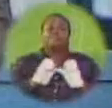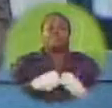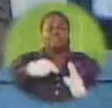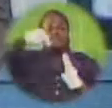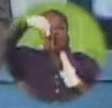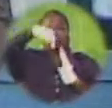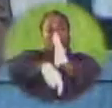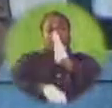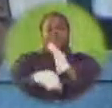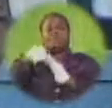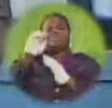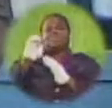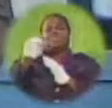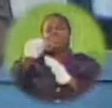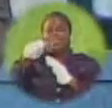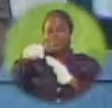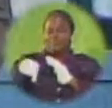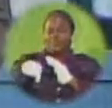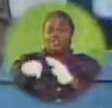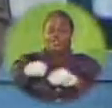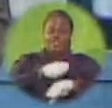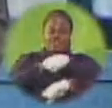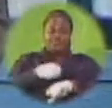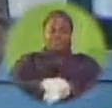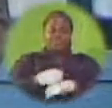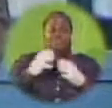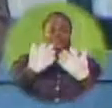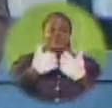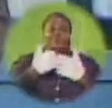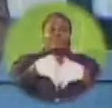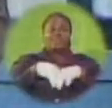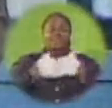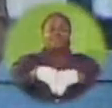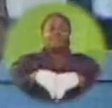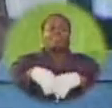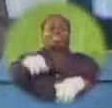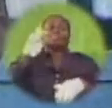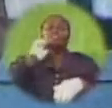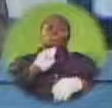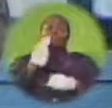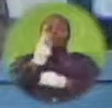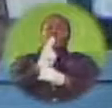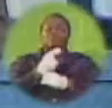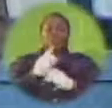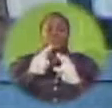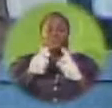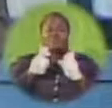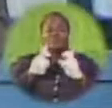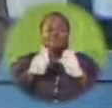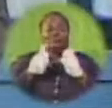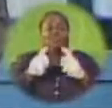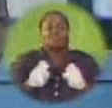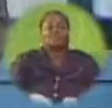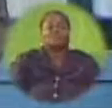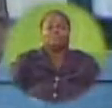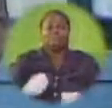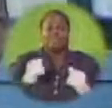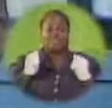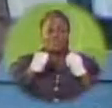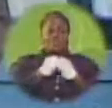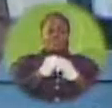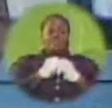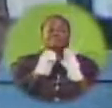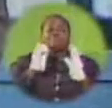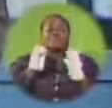deepen Canada's engagement in the Americas. She will also use the tour as an opportunity to meet with